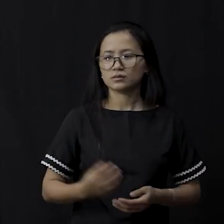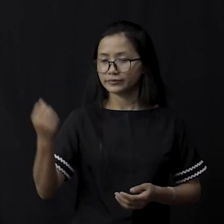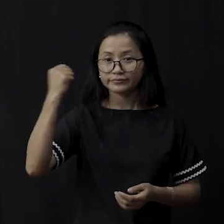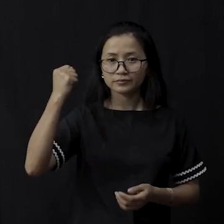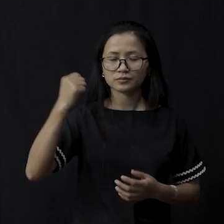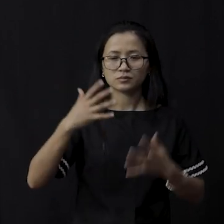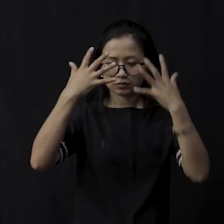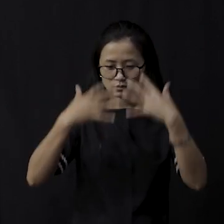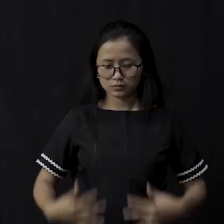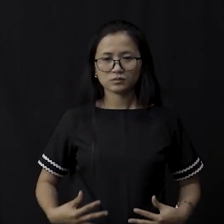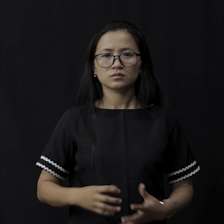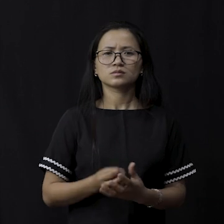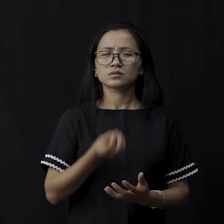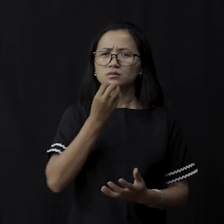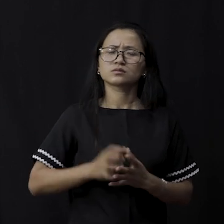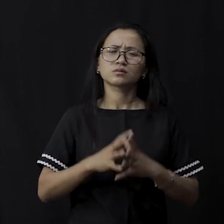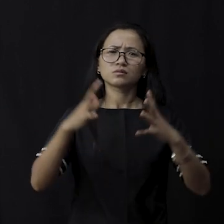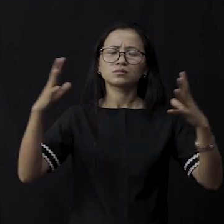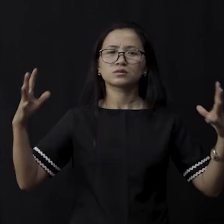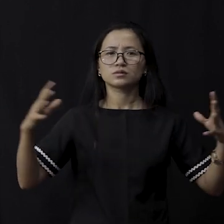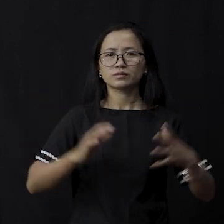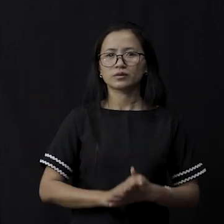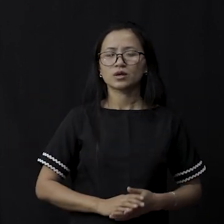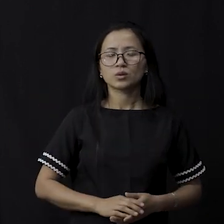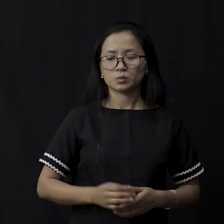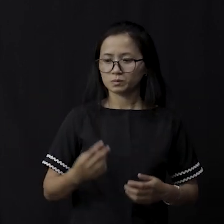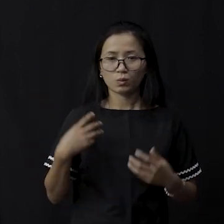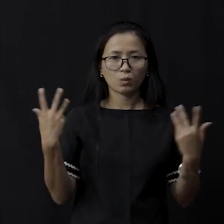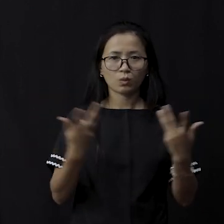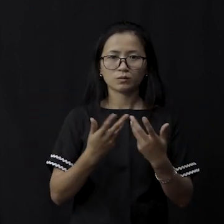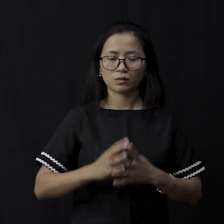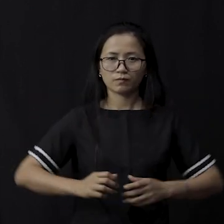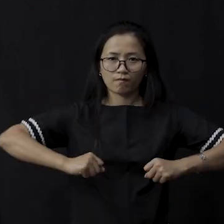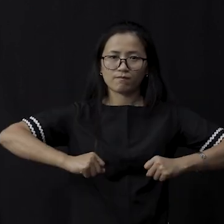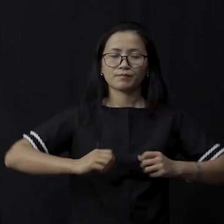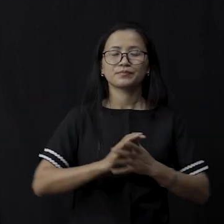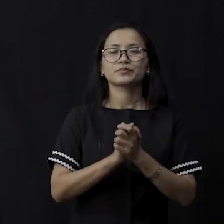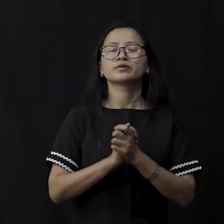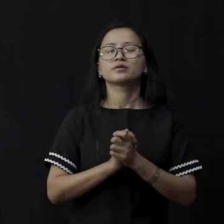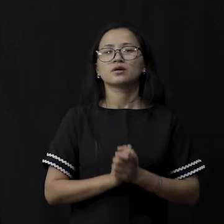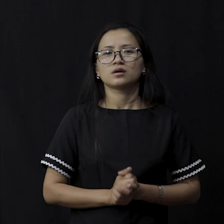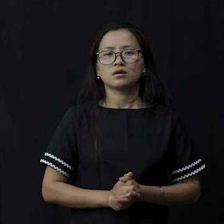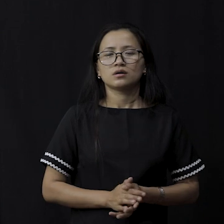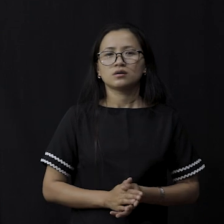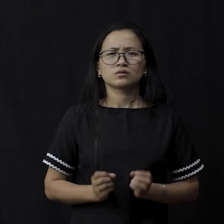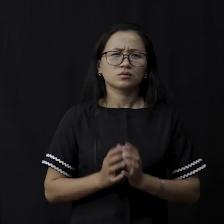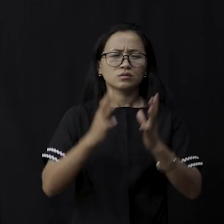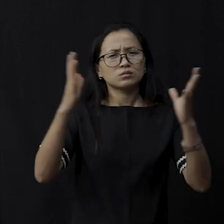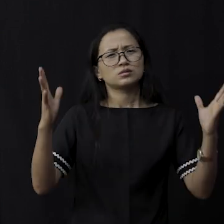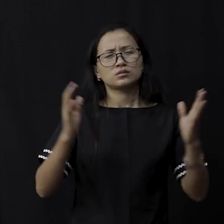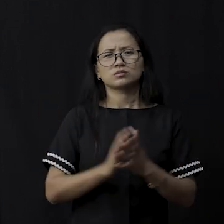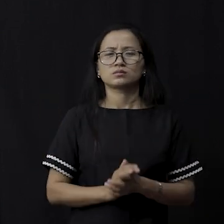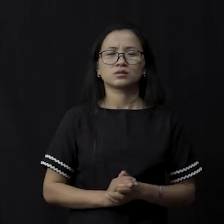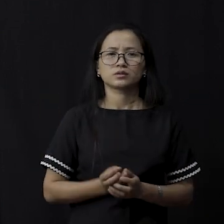It gets stored in our body, and if we eat so much of fats, then we become fat. Okay, we become fat, not obese. So too much of fat is